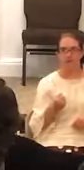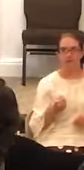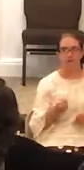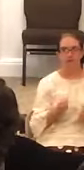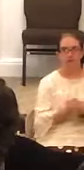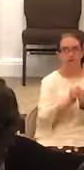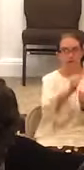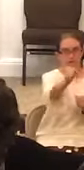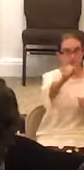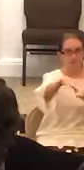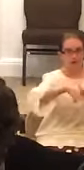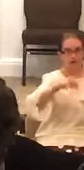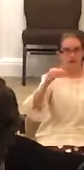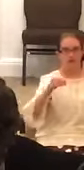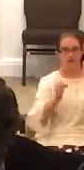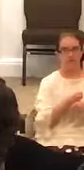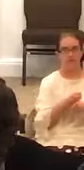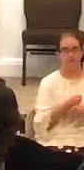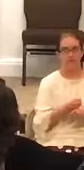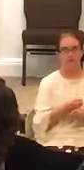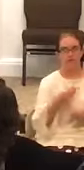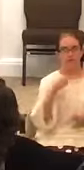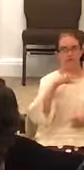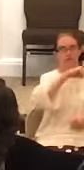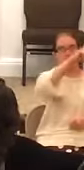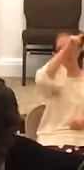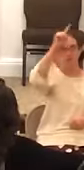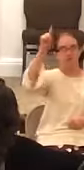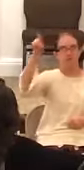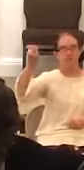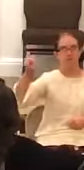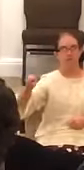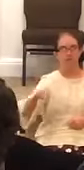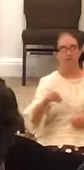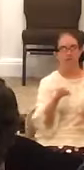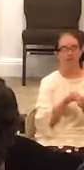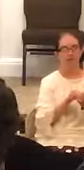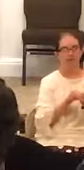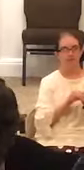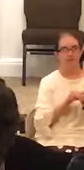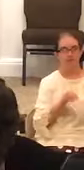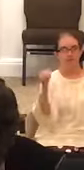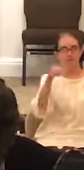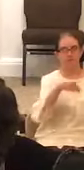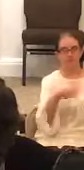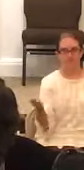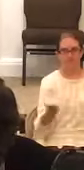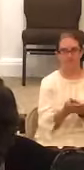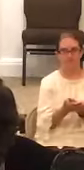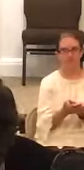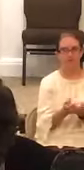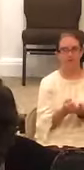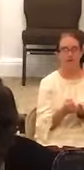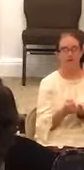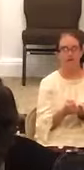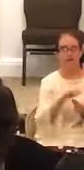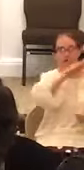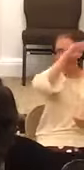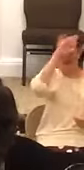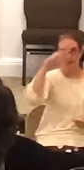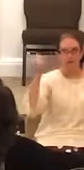way out into outer space and makes this little circle, so much so that it takes 100 years for it to get back here, you know? And yet it